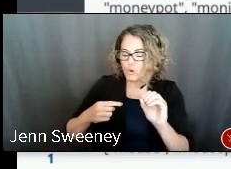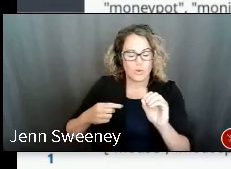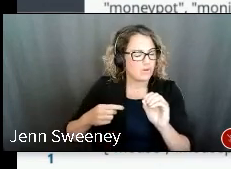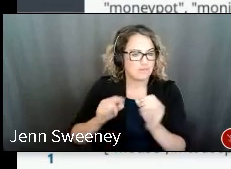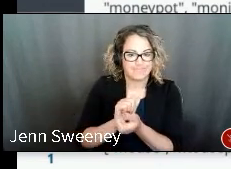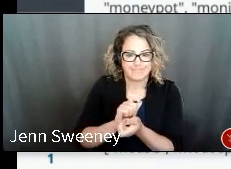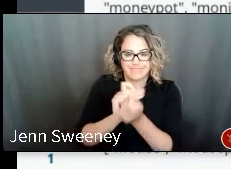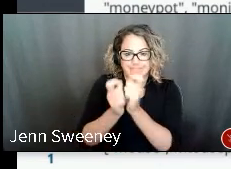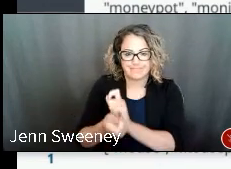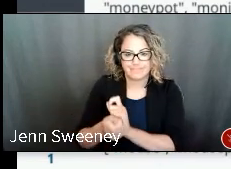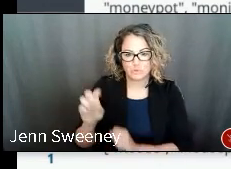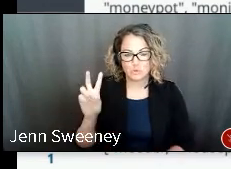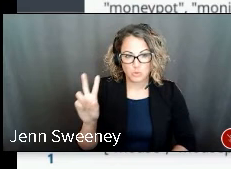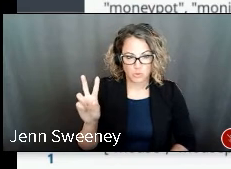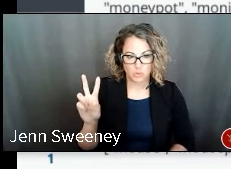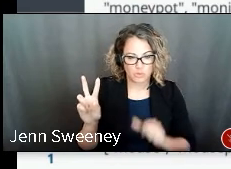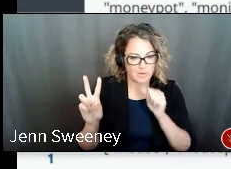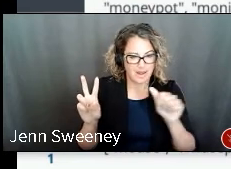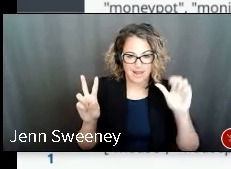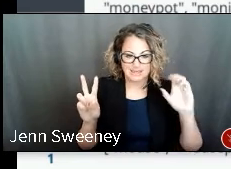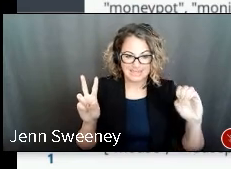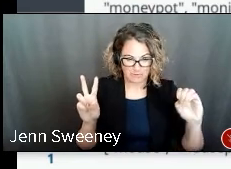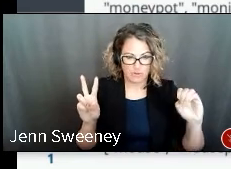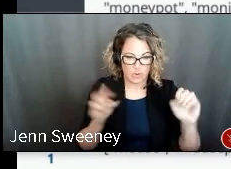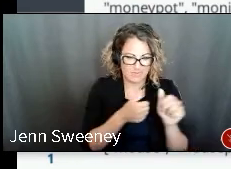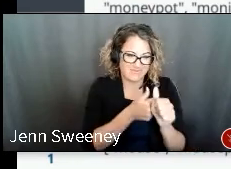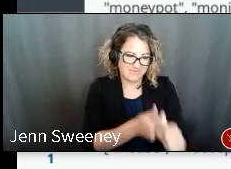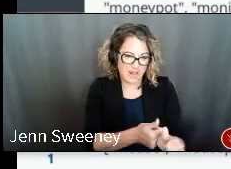start from 2. Because for